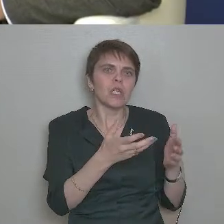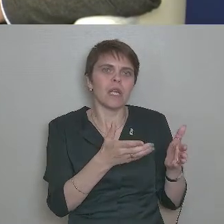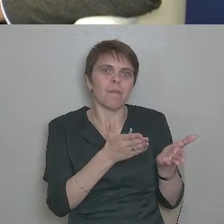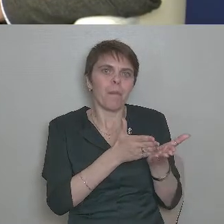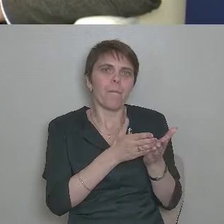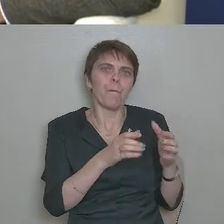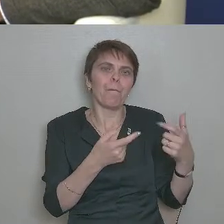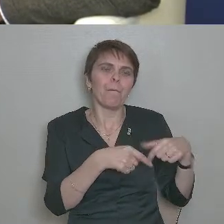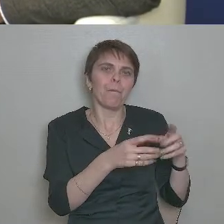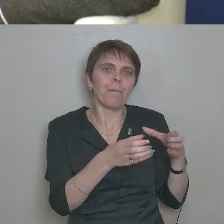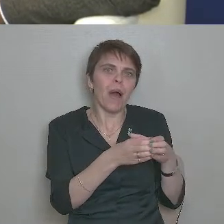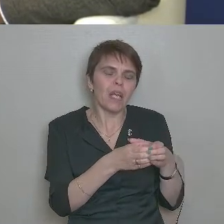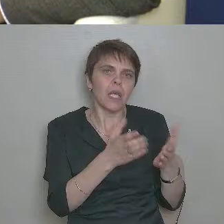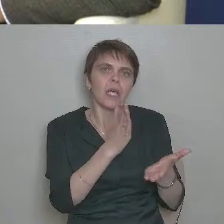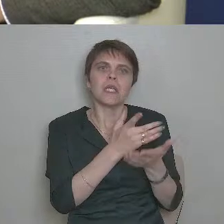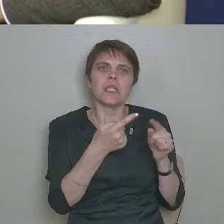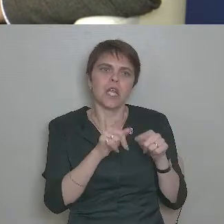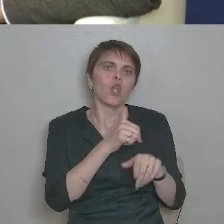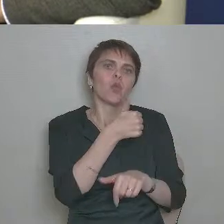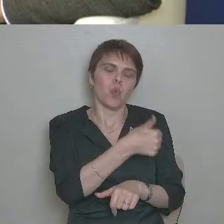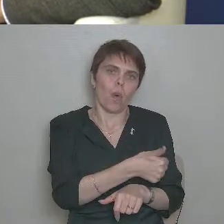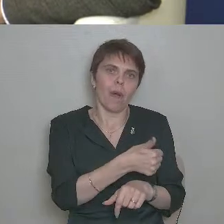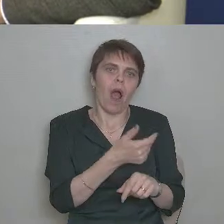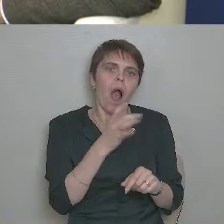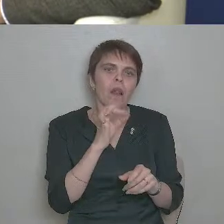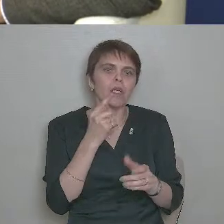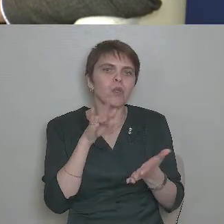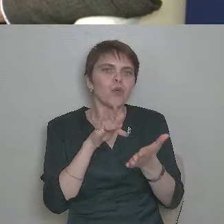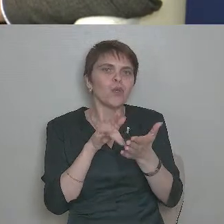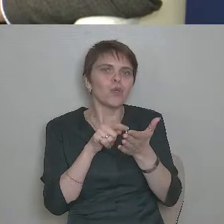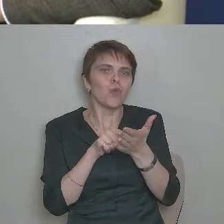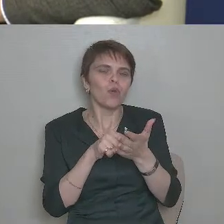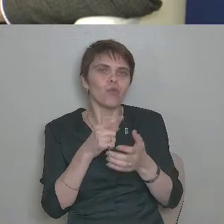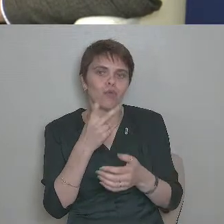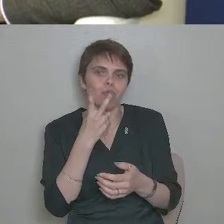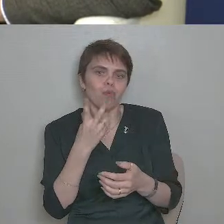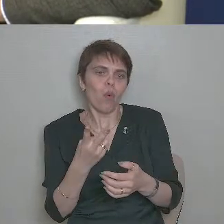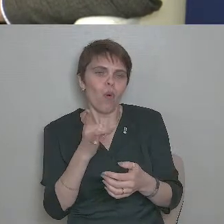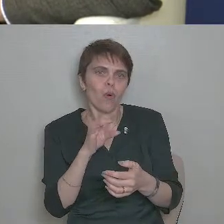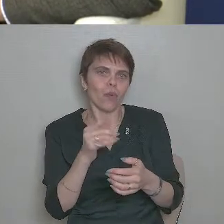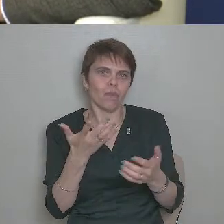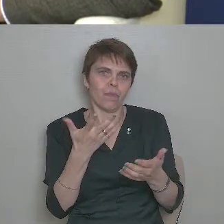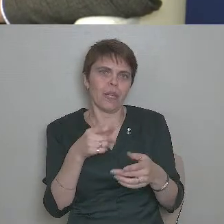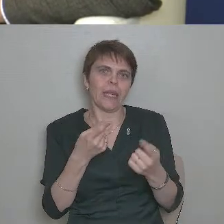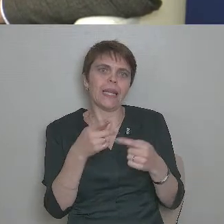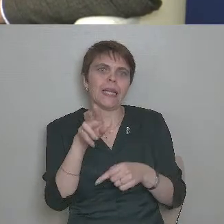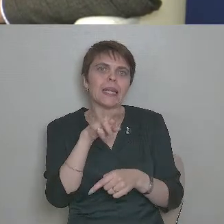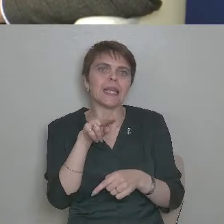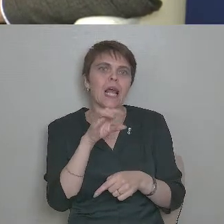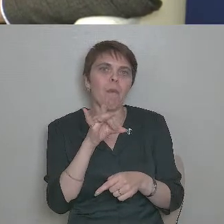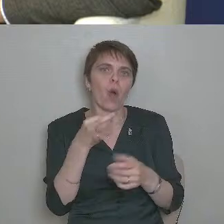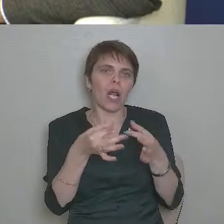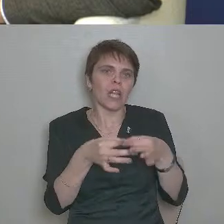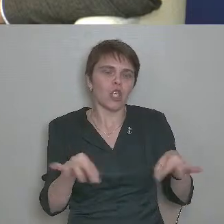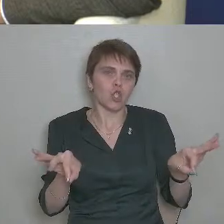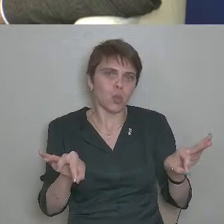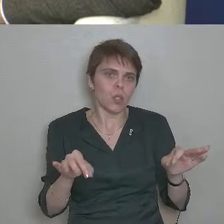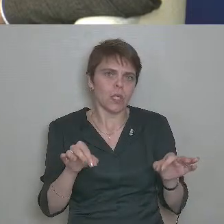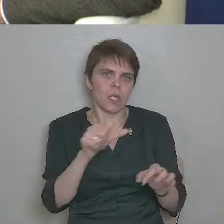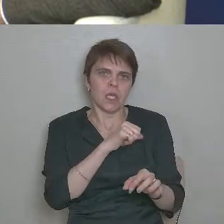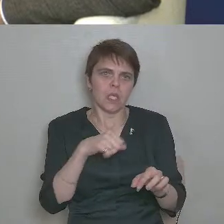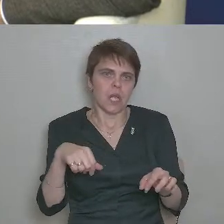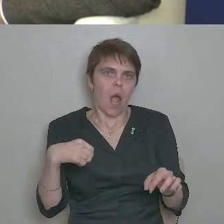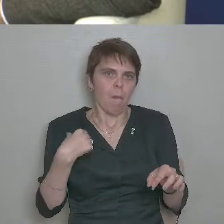party democracy is not working. Maybe for them it's a way out, it's good for them, but from the point of view of development of